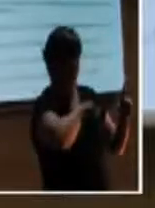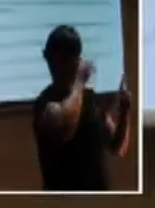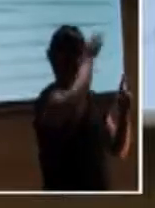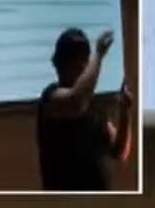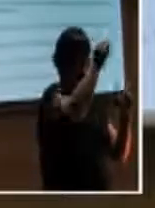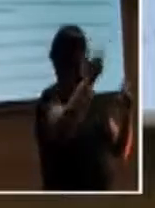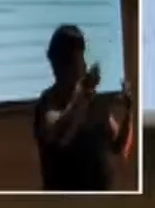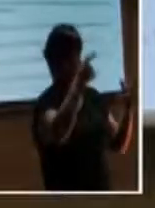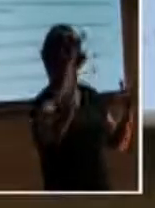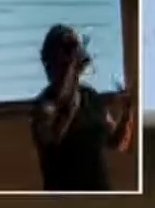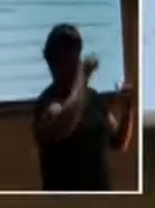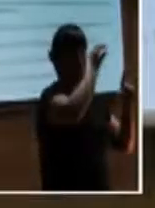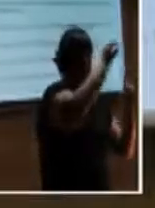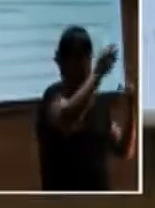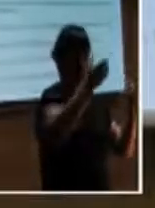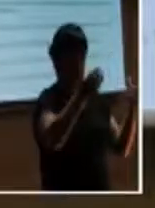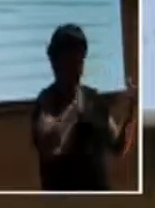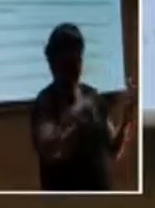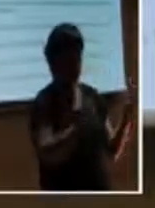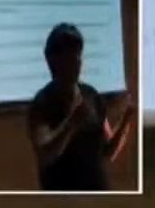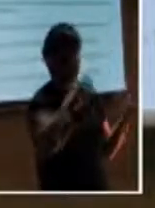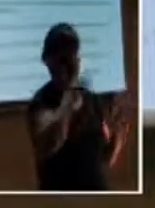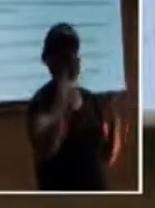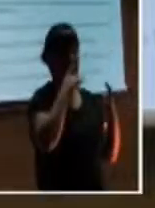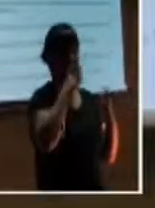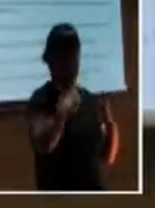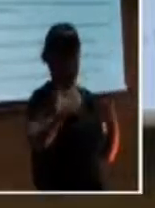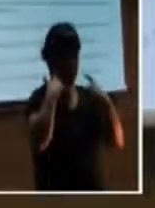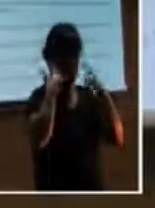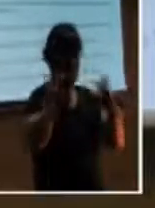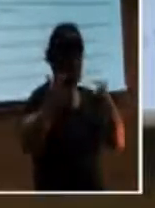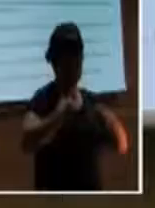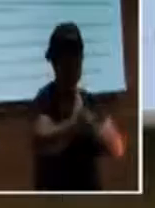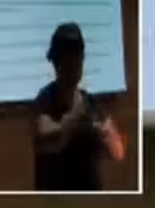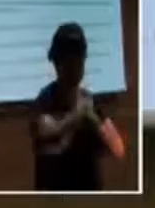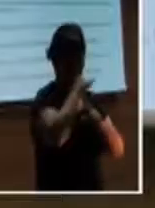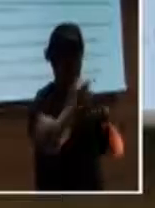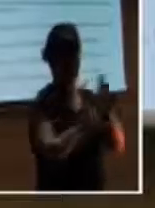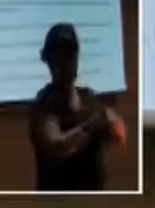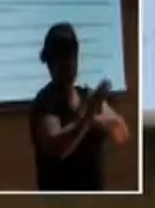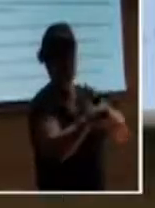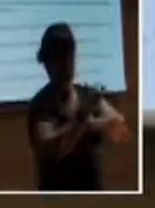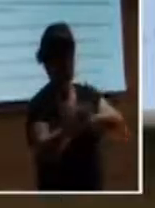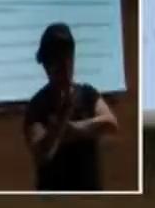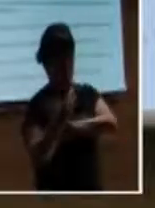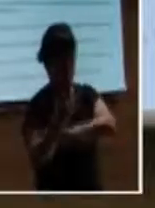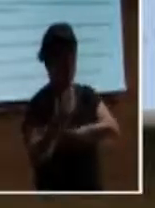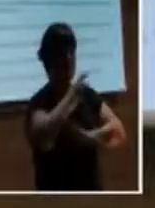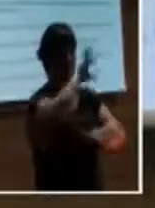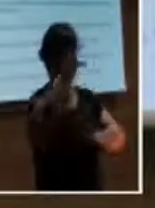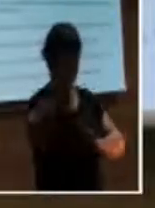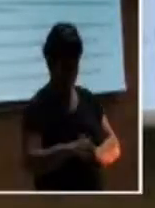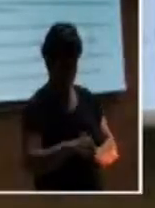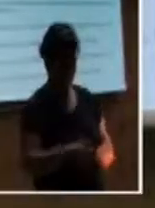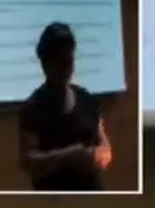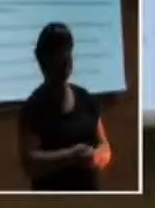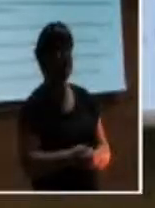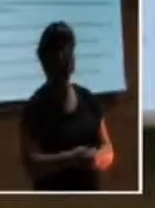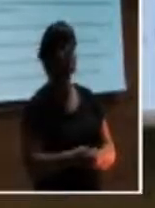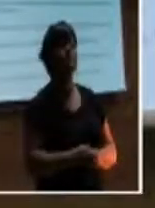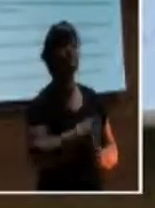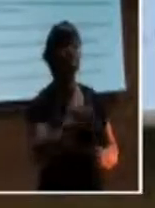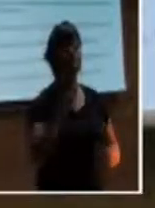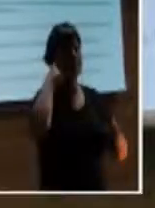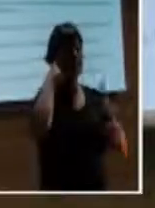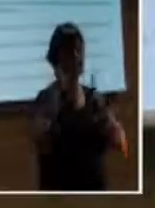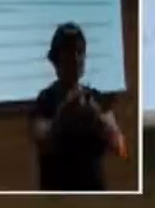would like to end with a project that's our huge challenge. Global Elderly Care Performance Review. This